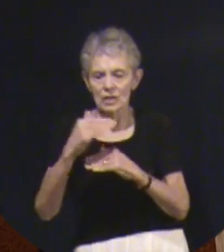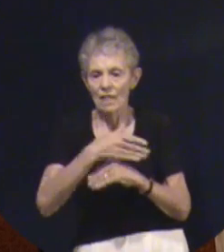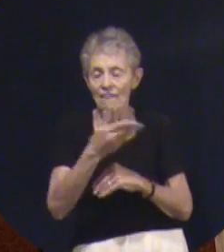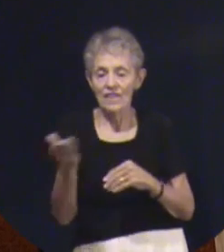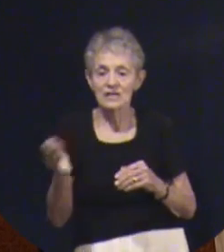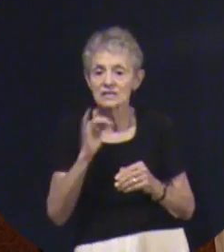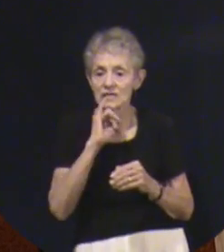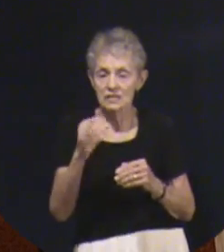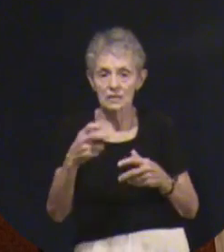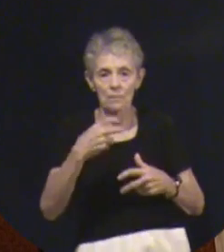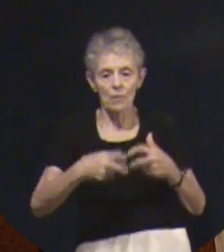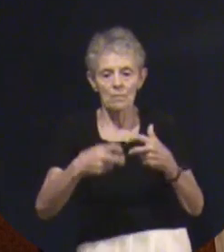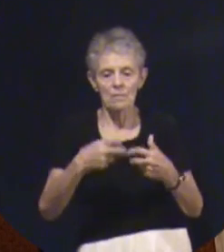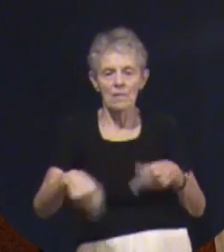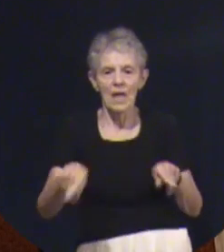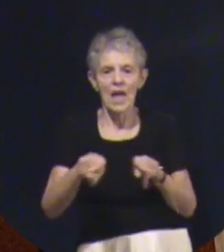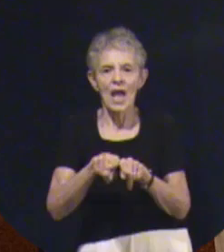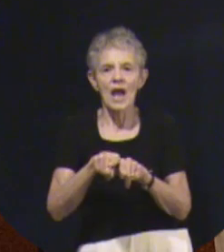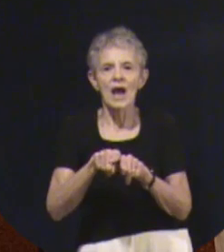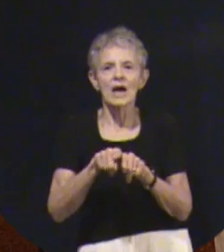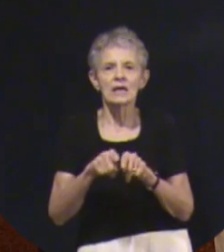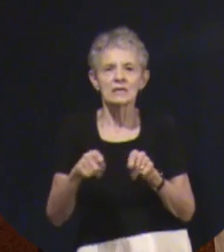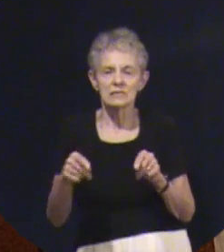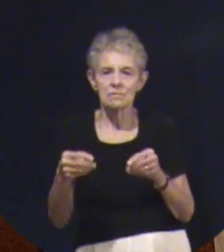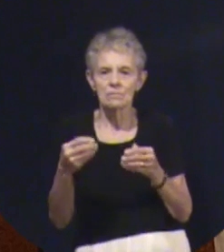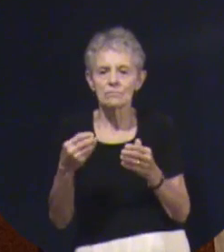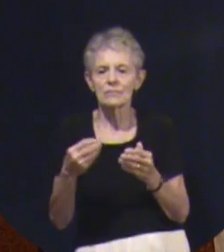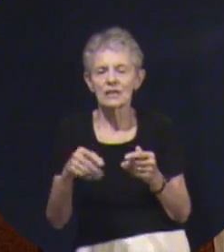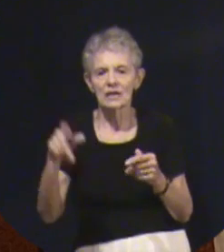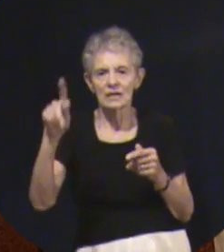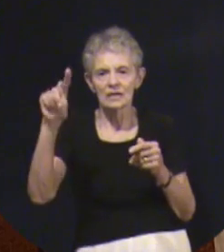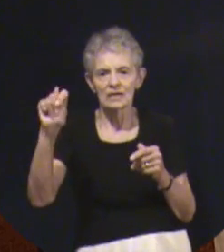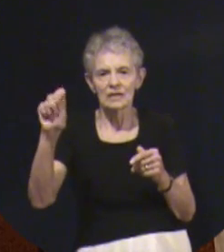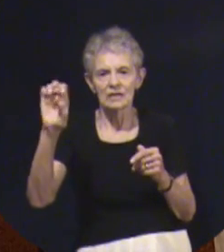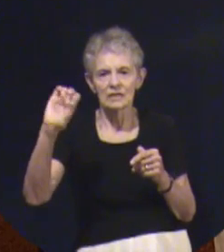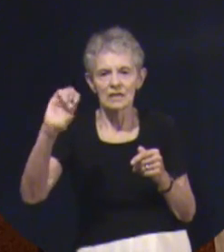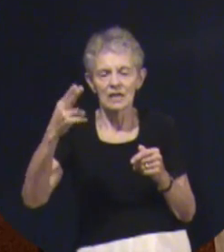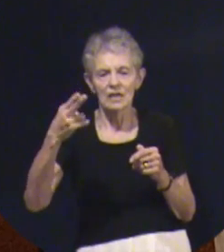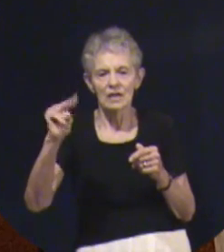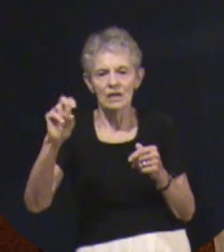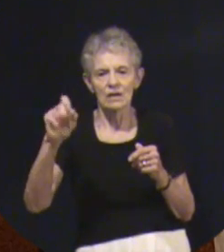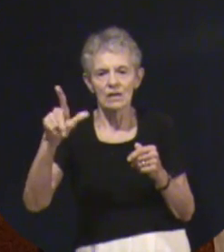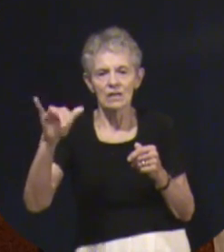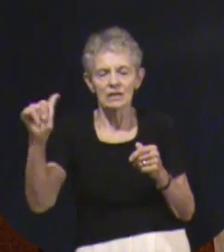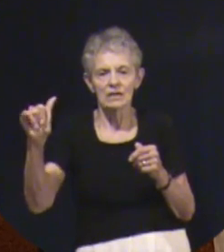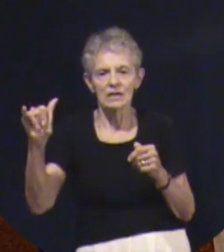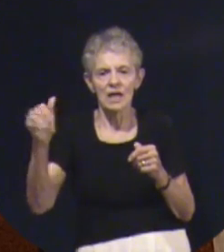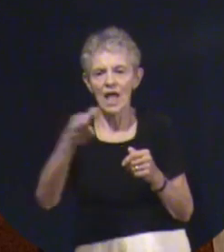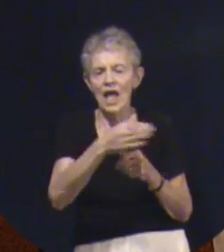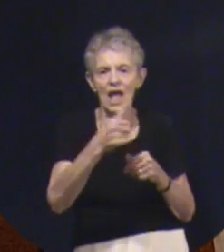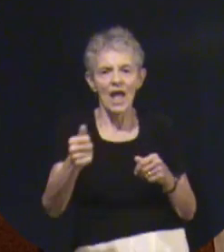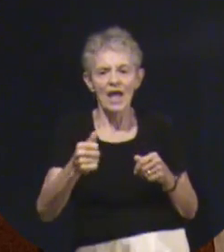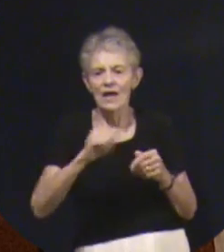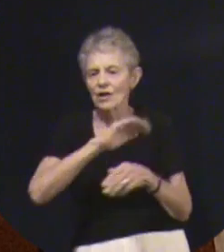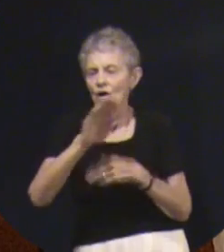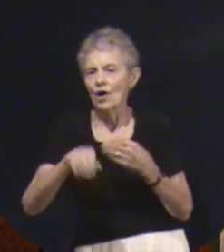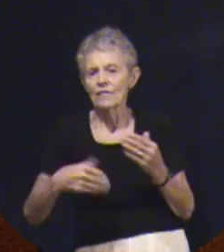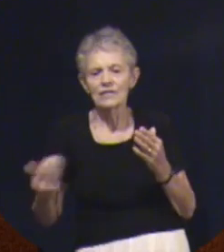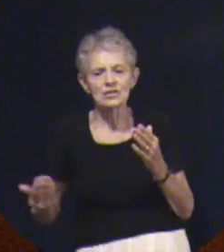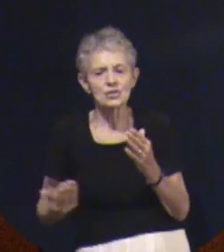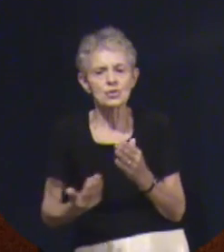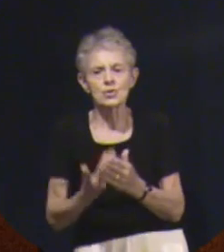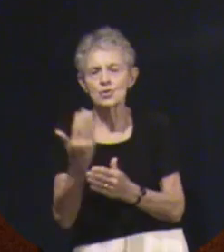As affluence increases and as technology and human inventiveness provide us with more and